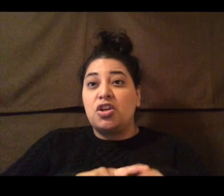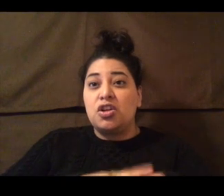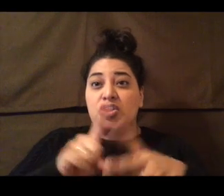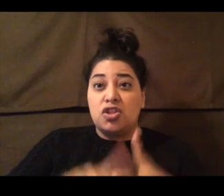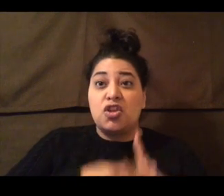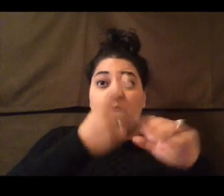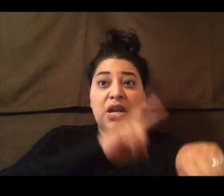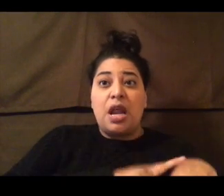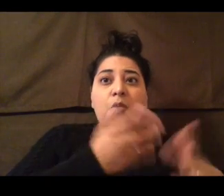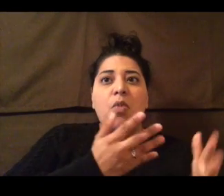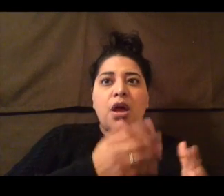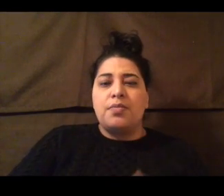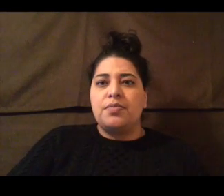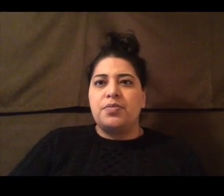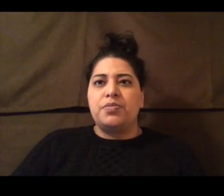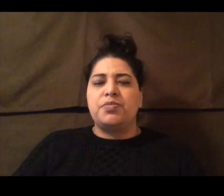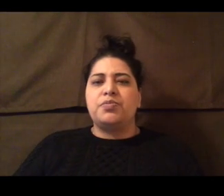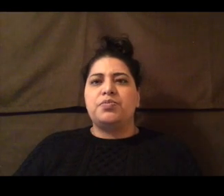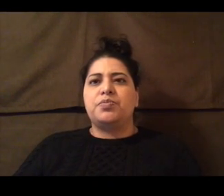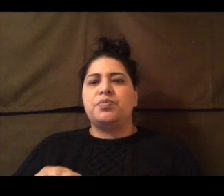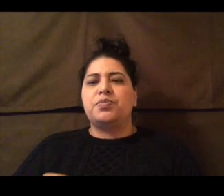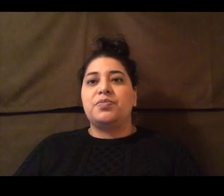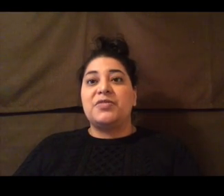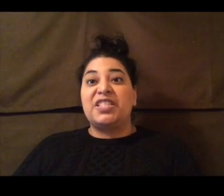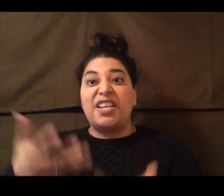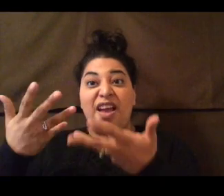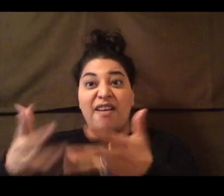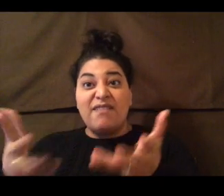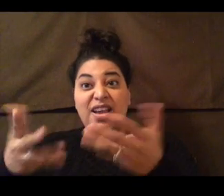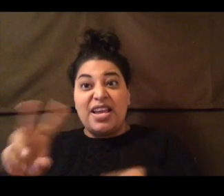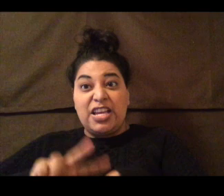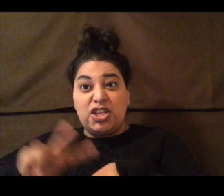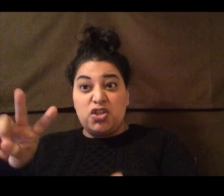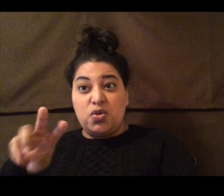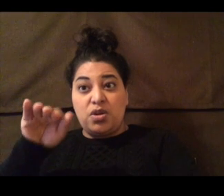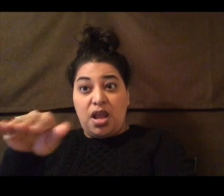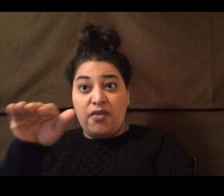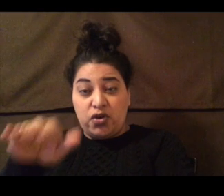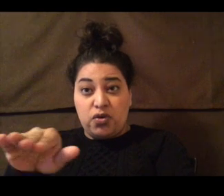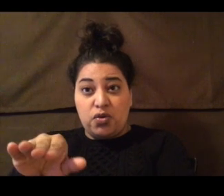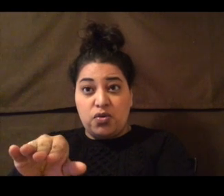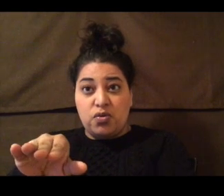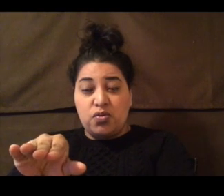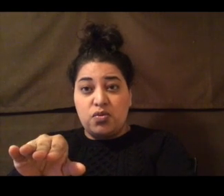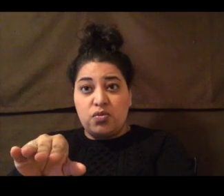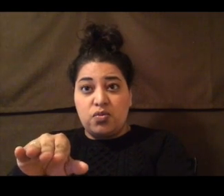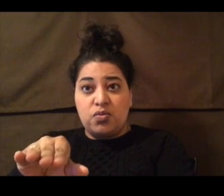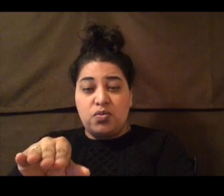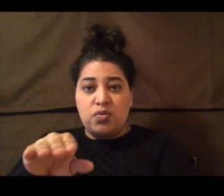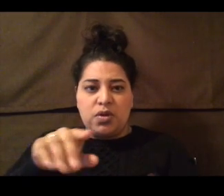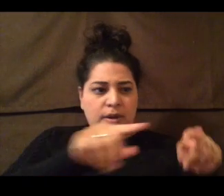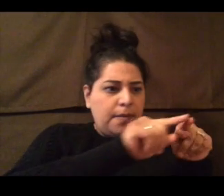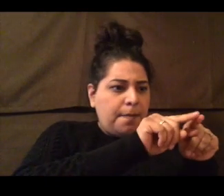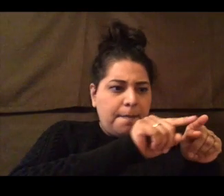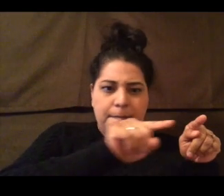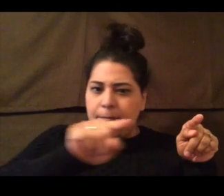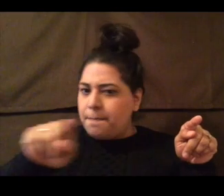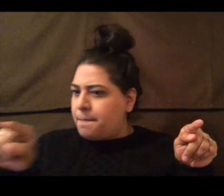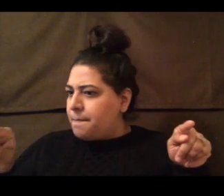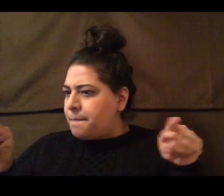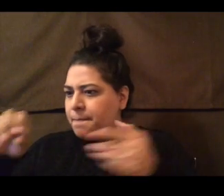situation equation. The pool party ended at 2 p.m. Okay, so that means it's going to equal out to 2 o'clock